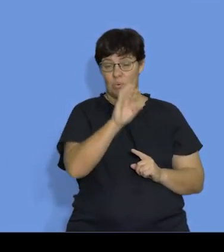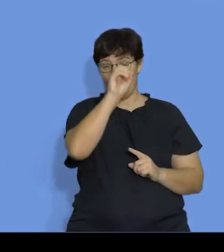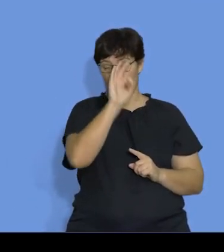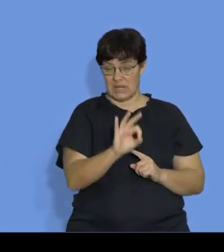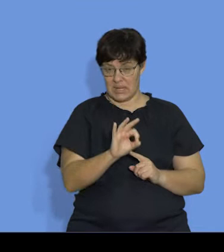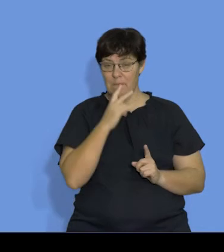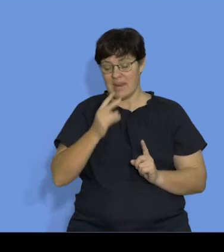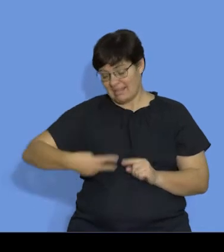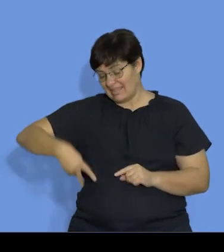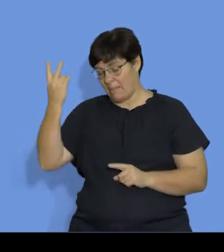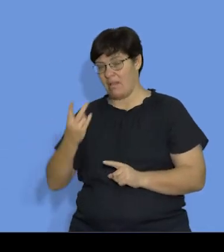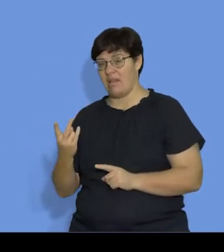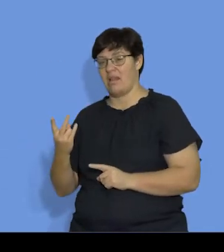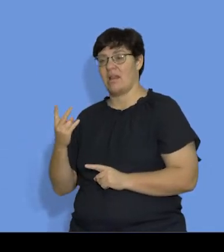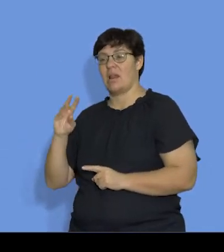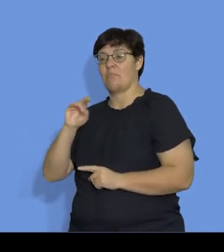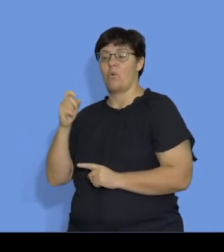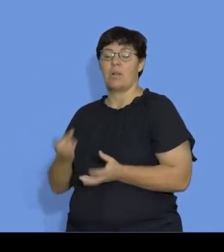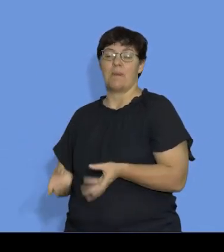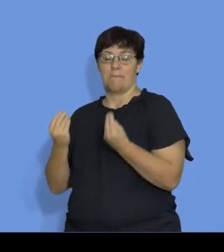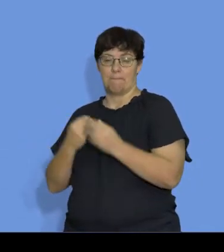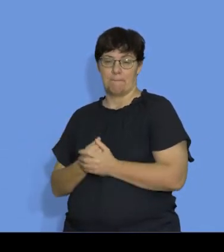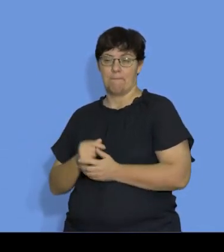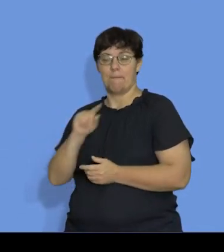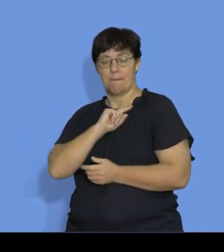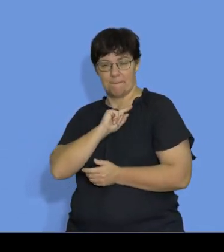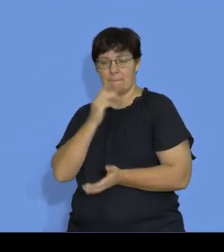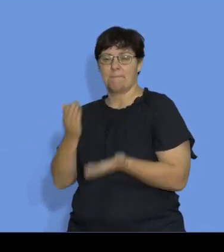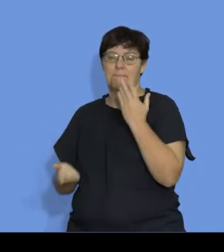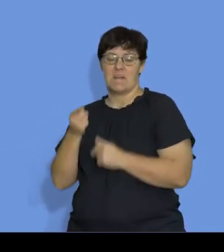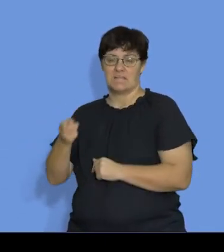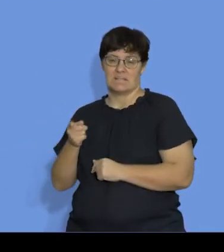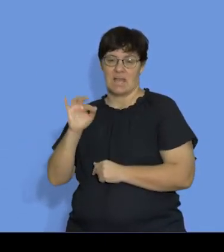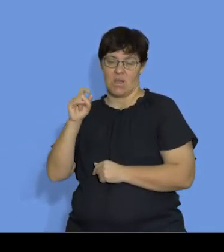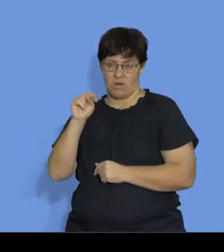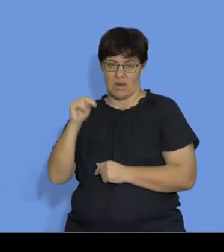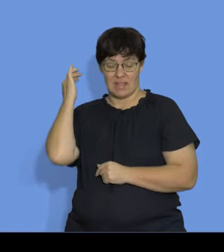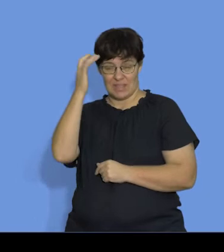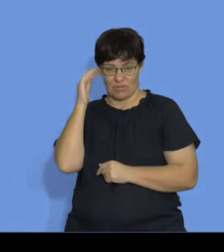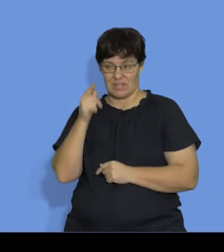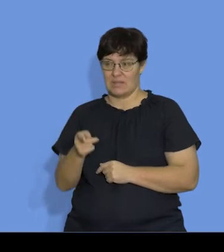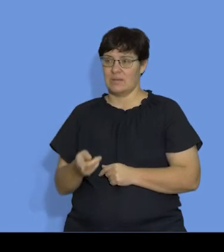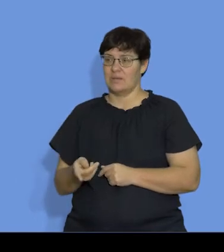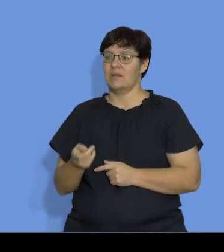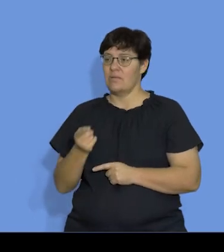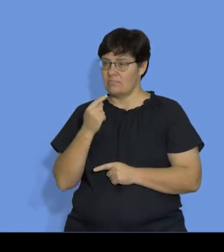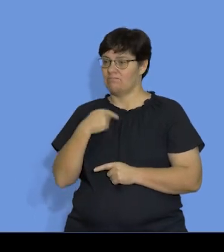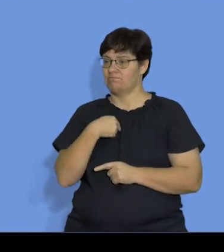of moles, which enables us to get the mass of iron theoretically that we are